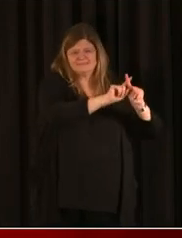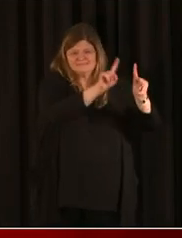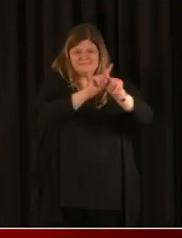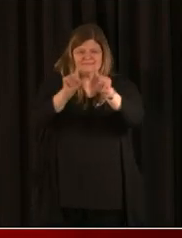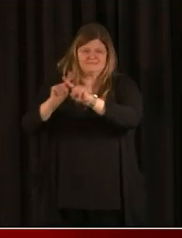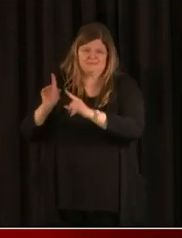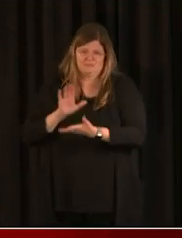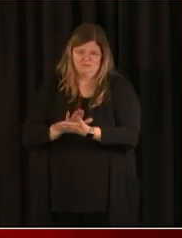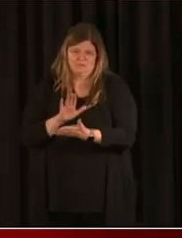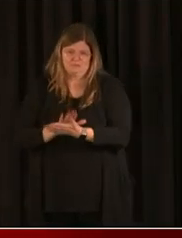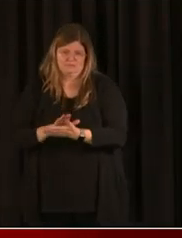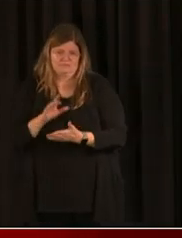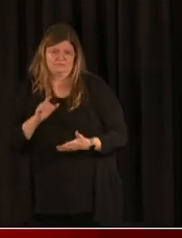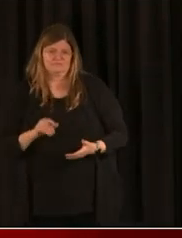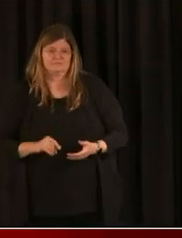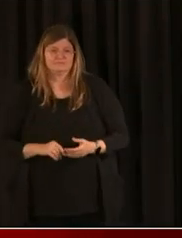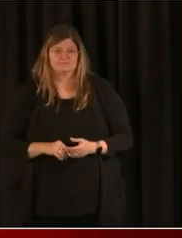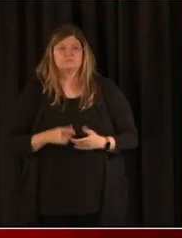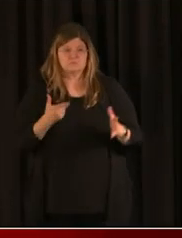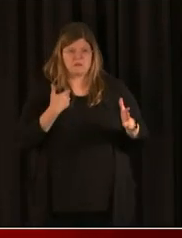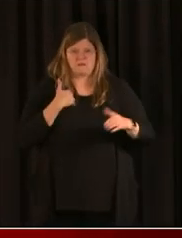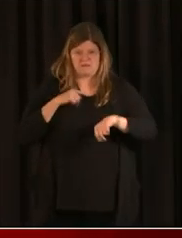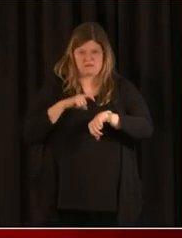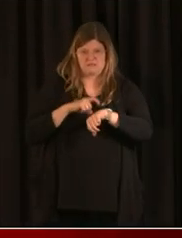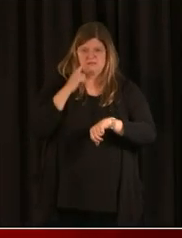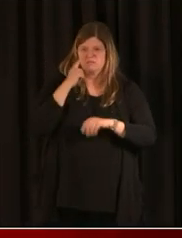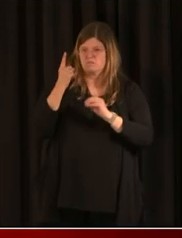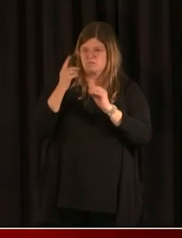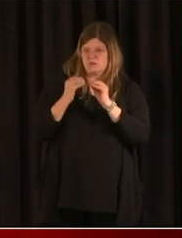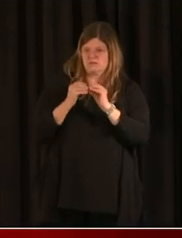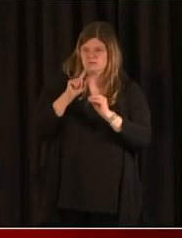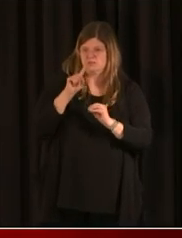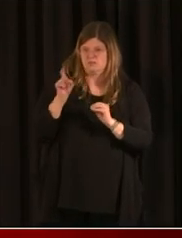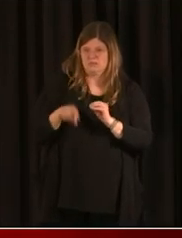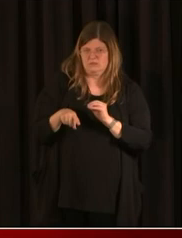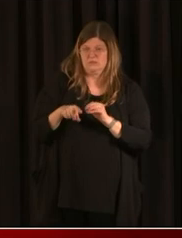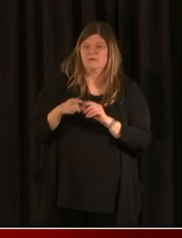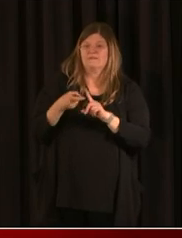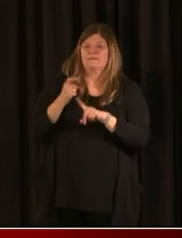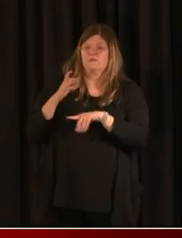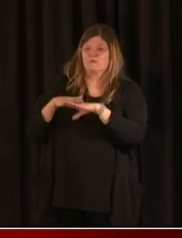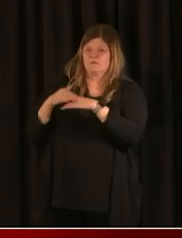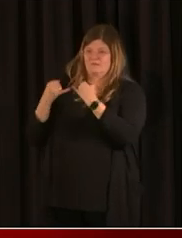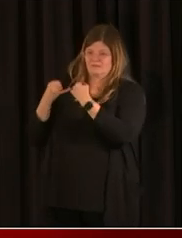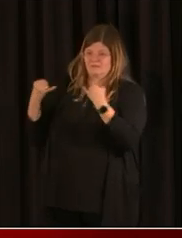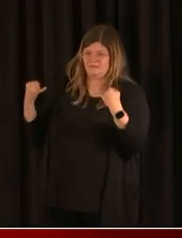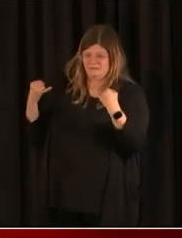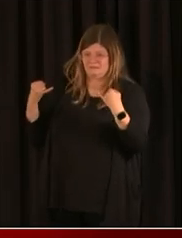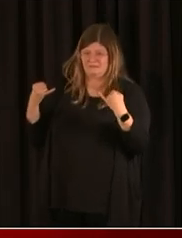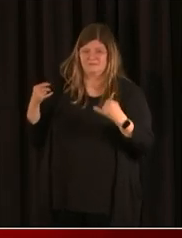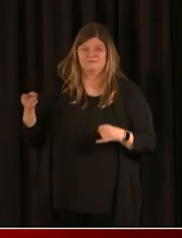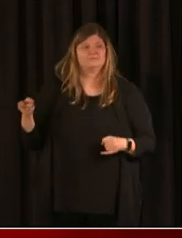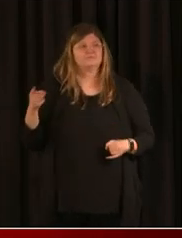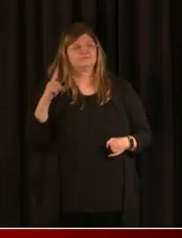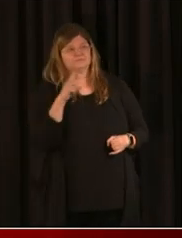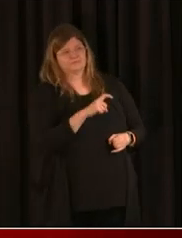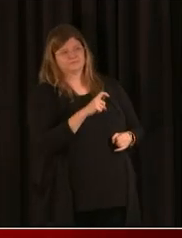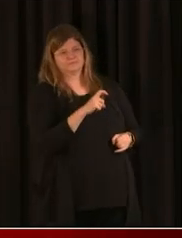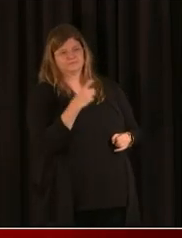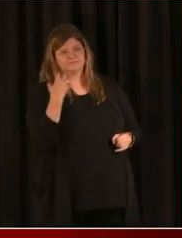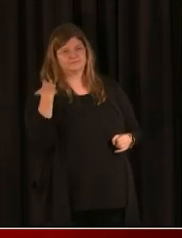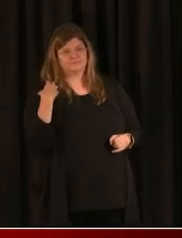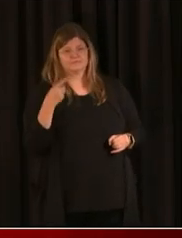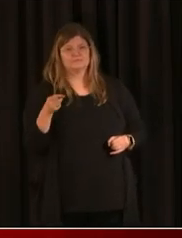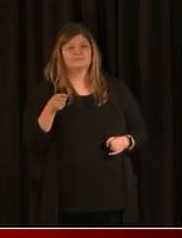Great, and we have time for just one more question, and it's going to be from online. The question is for the Chancellor. Chancellor, can